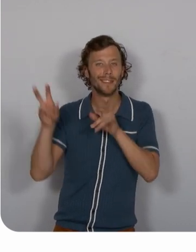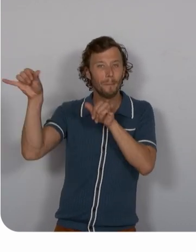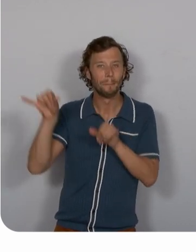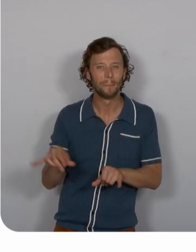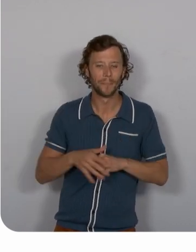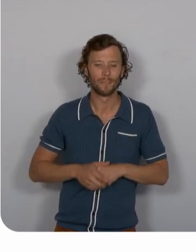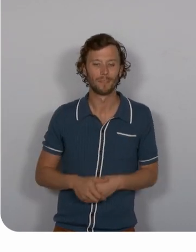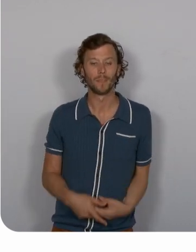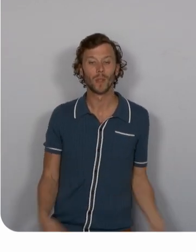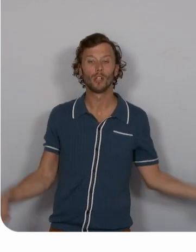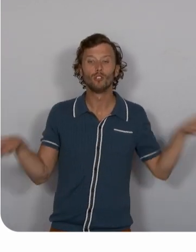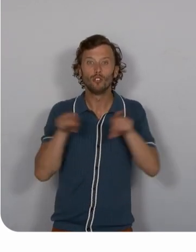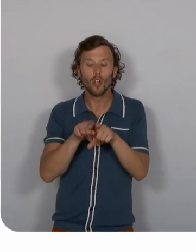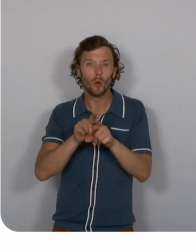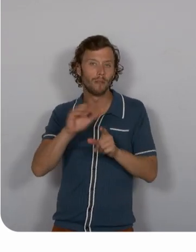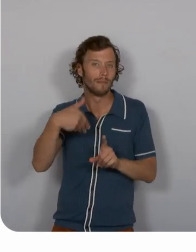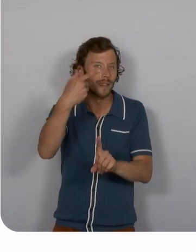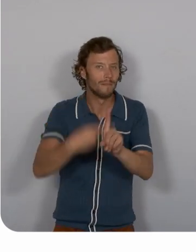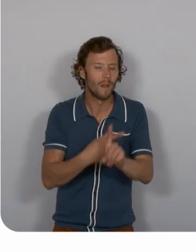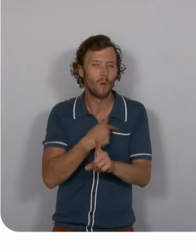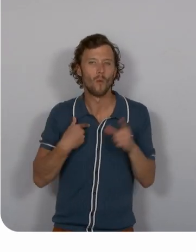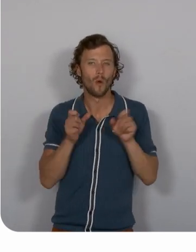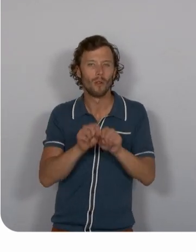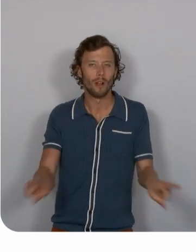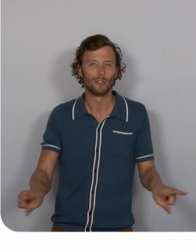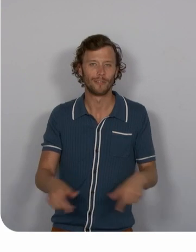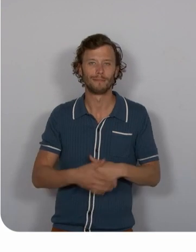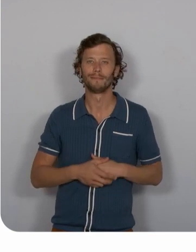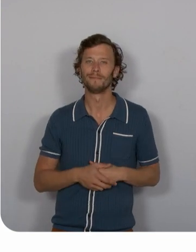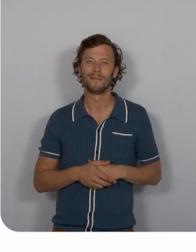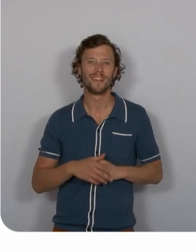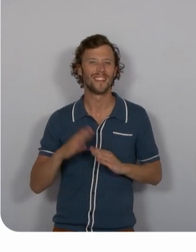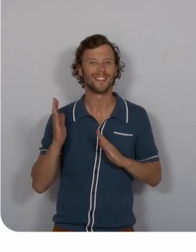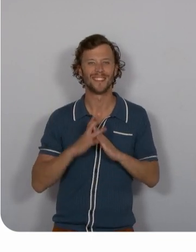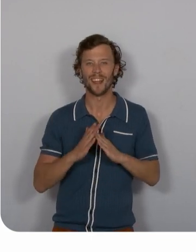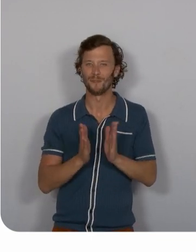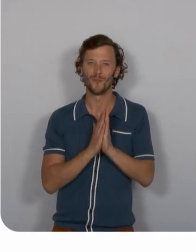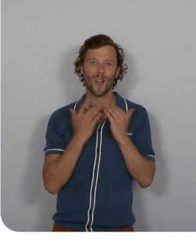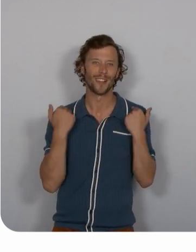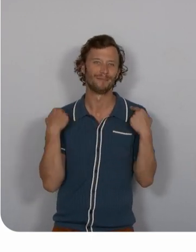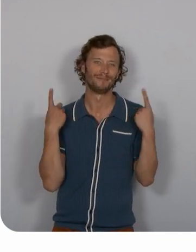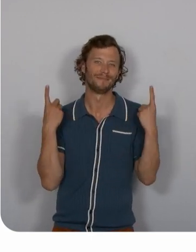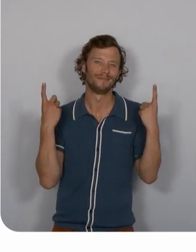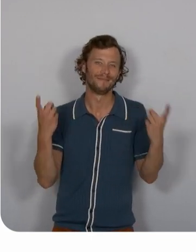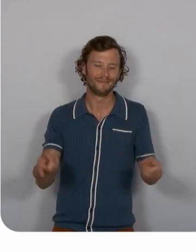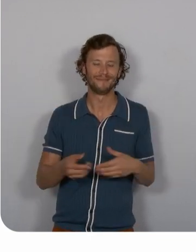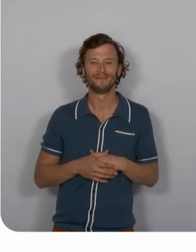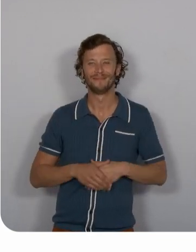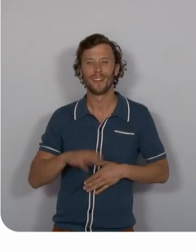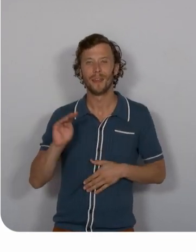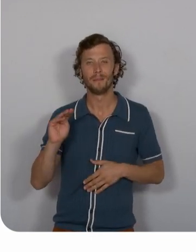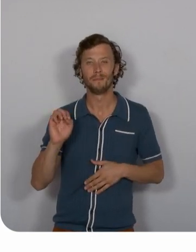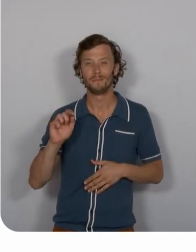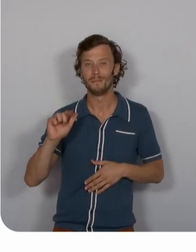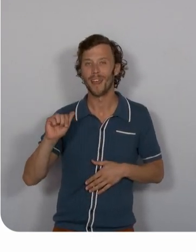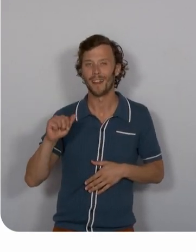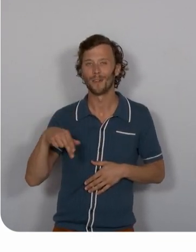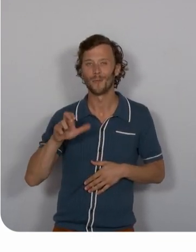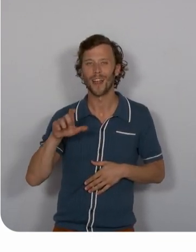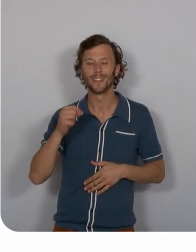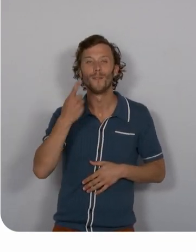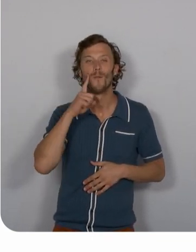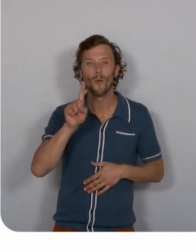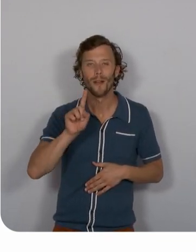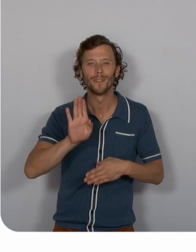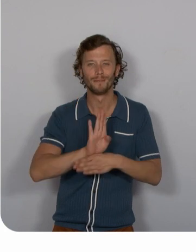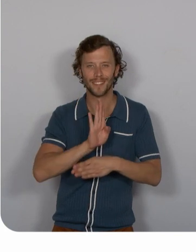this, next month we're launching the number one thing that businesses have asked for, MetaQuest for Business. It